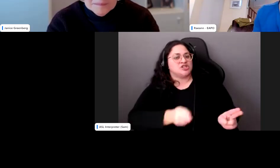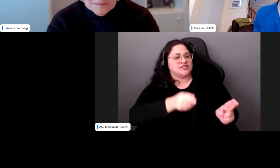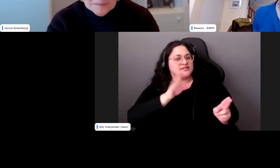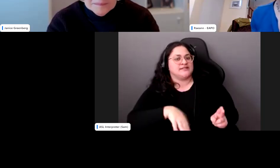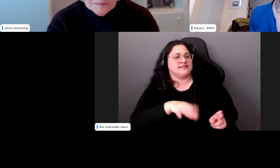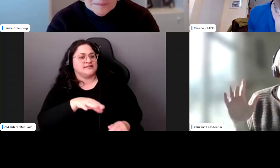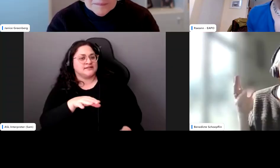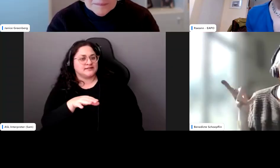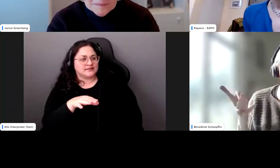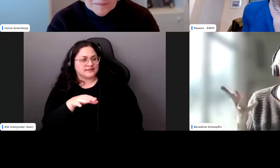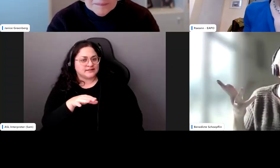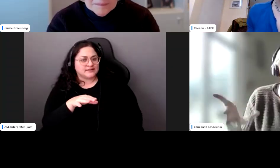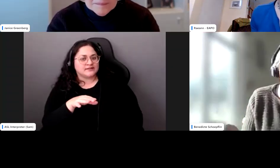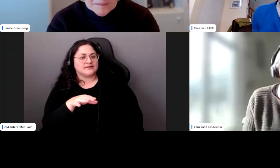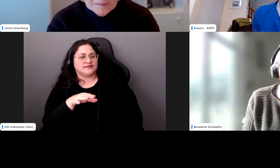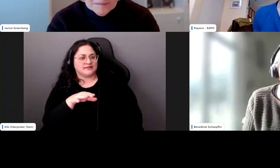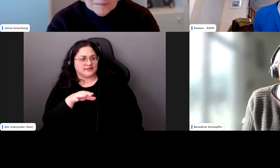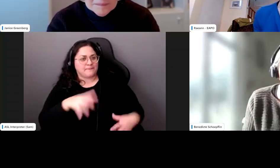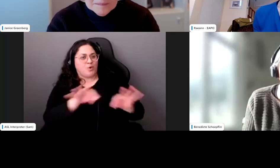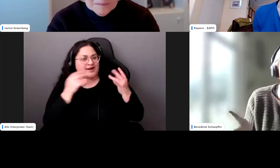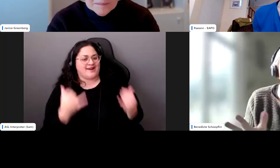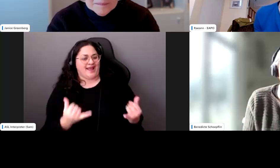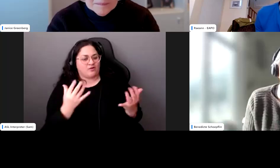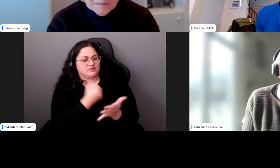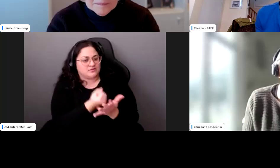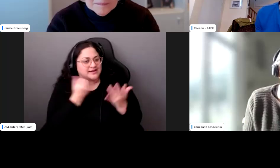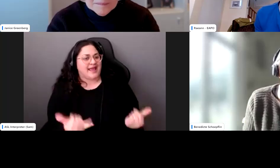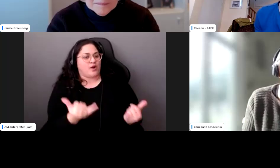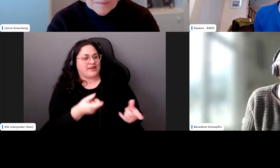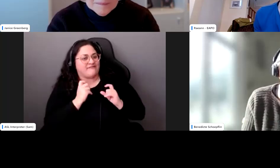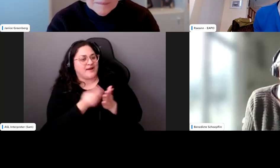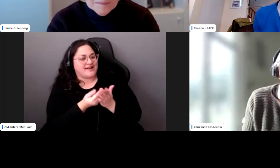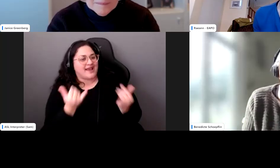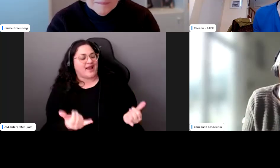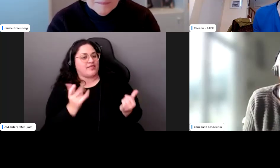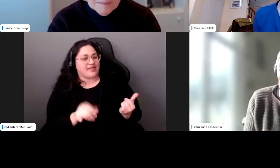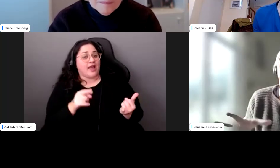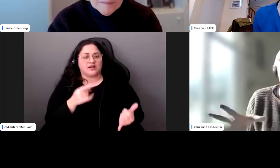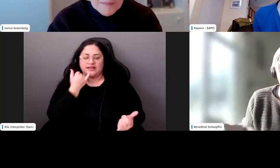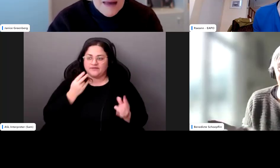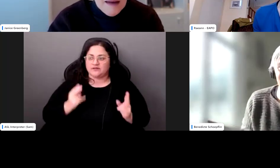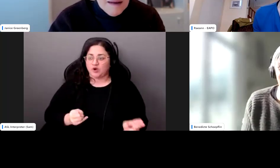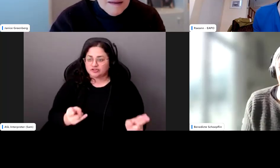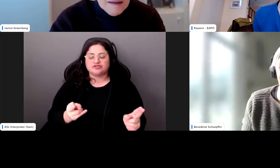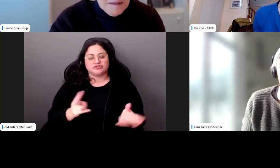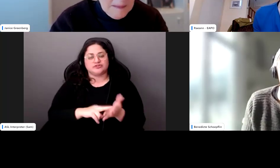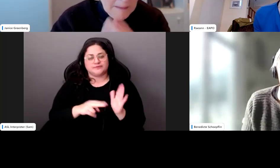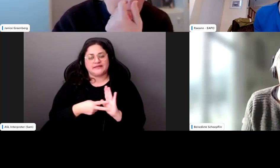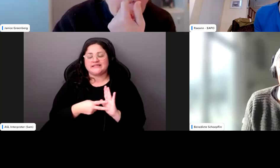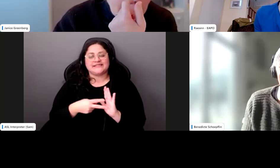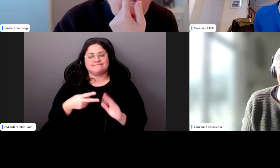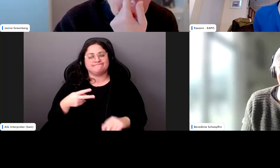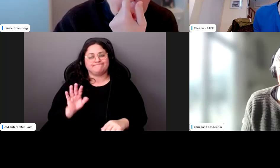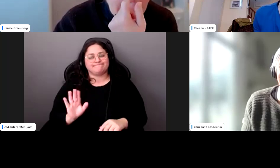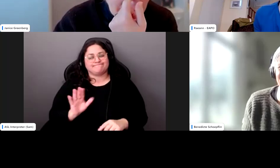in you, is that stop thinking and rush into a decision before exercising, once again, critical thinking. All right, I see Ryan has come